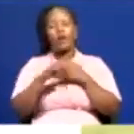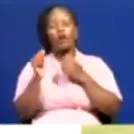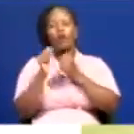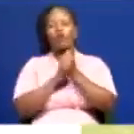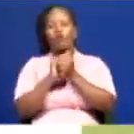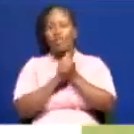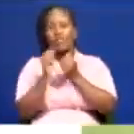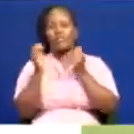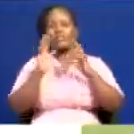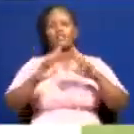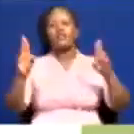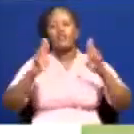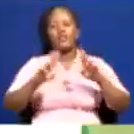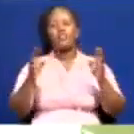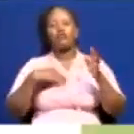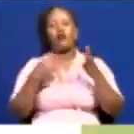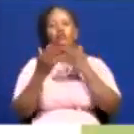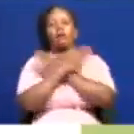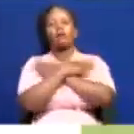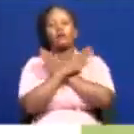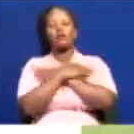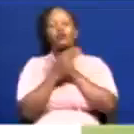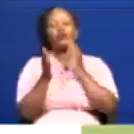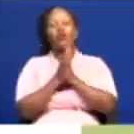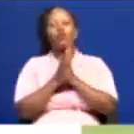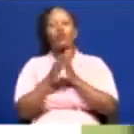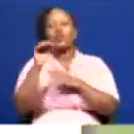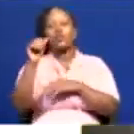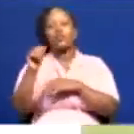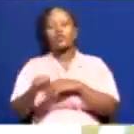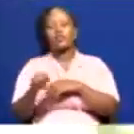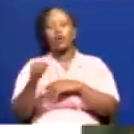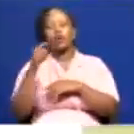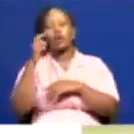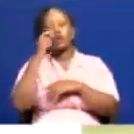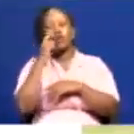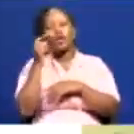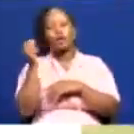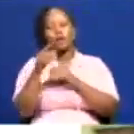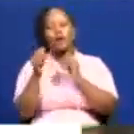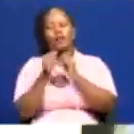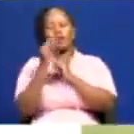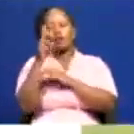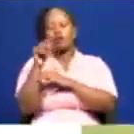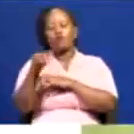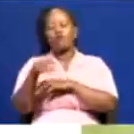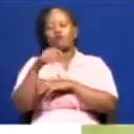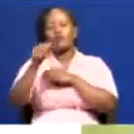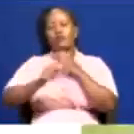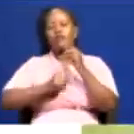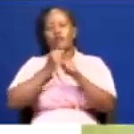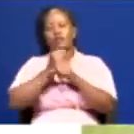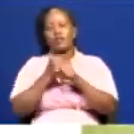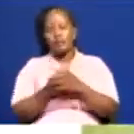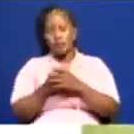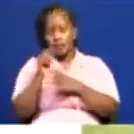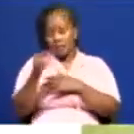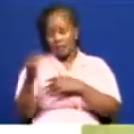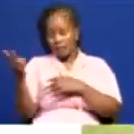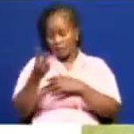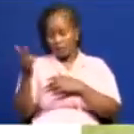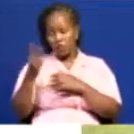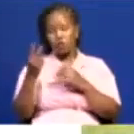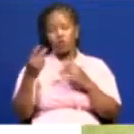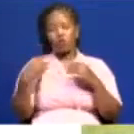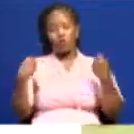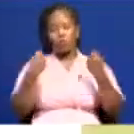kwa michuano wa kirafiki dhidi ya Sudan Kusini tarehe 12 mwezi huu. Mechi hizo za kirafiki zitatumiwa kukianda